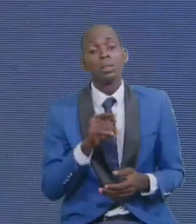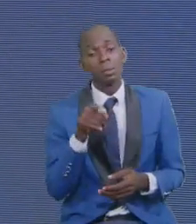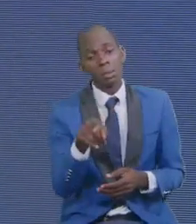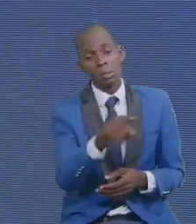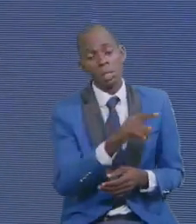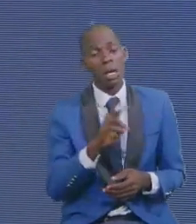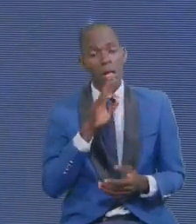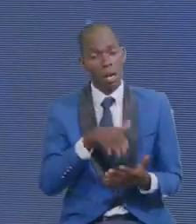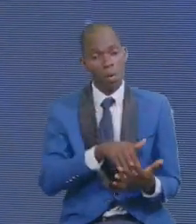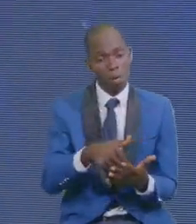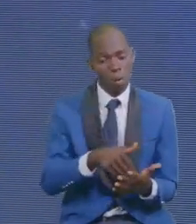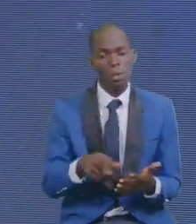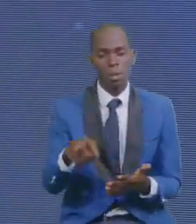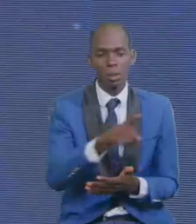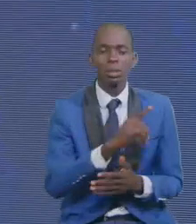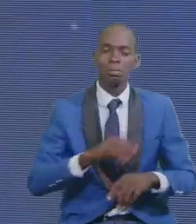they quit.